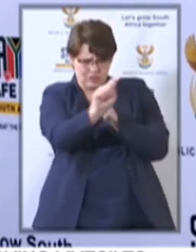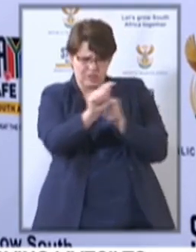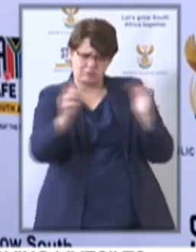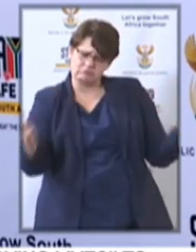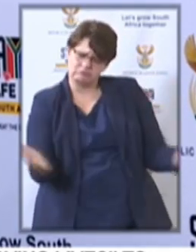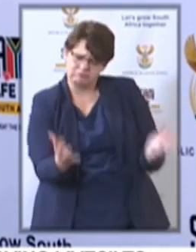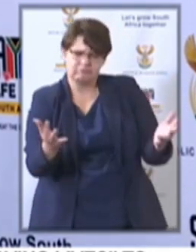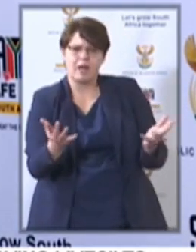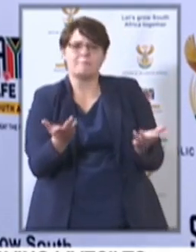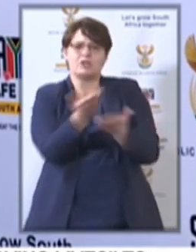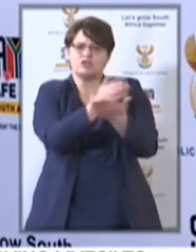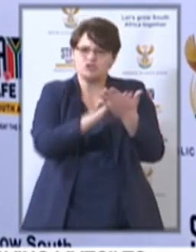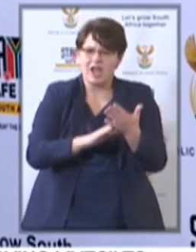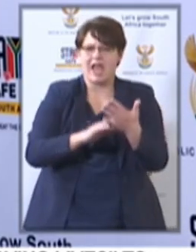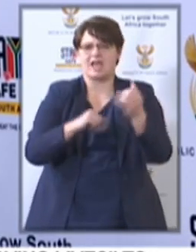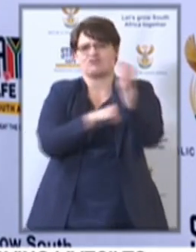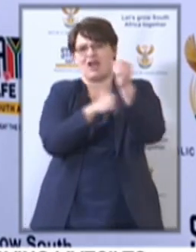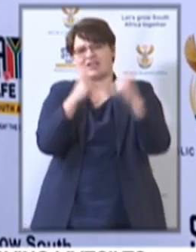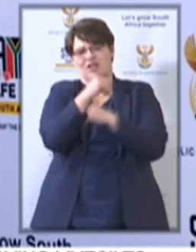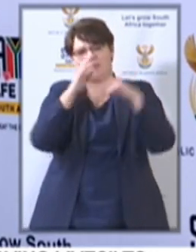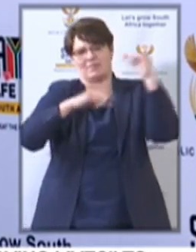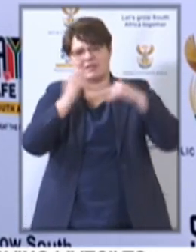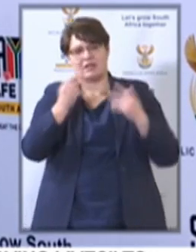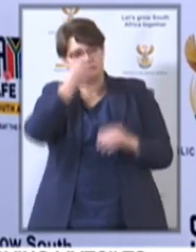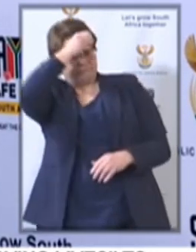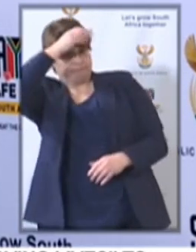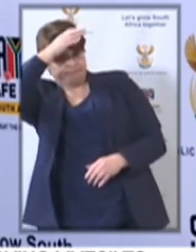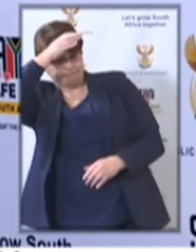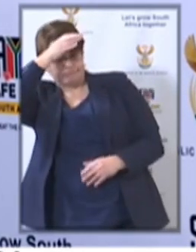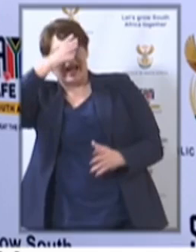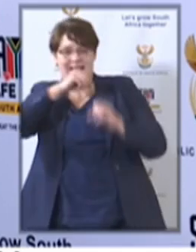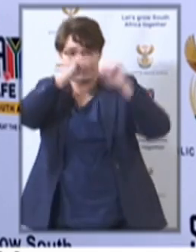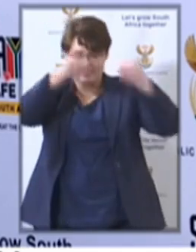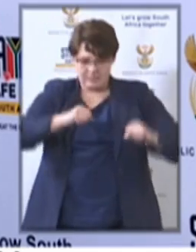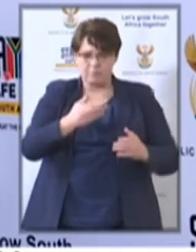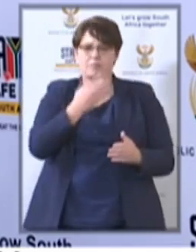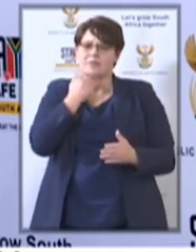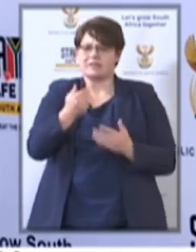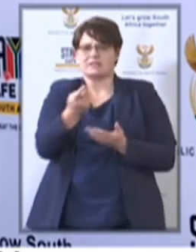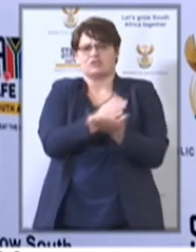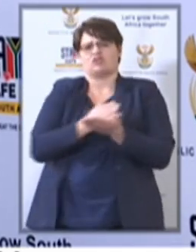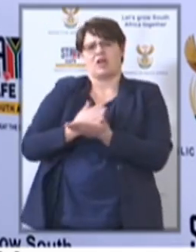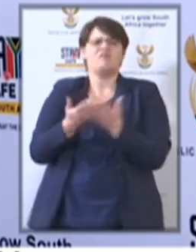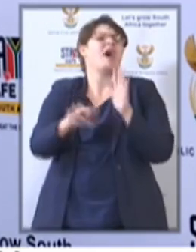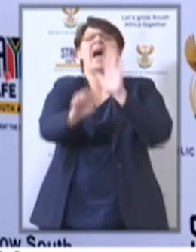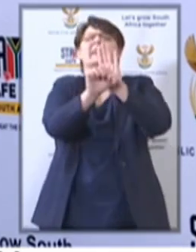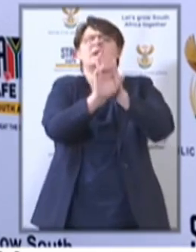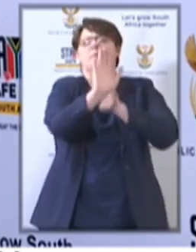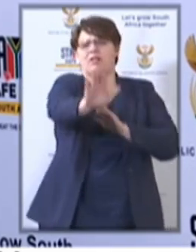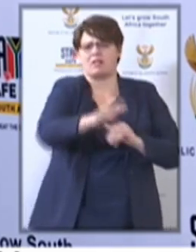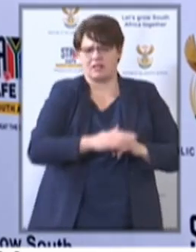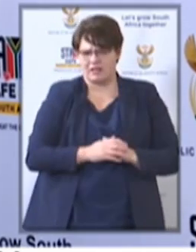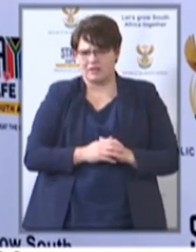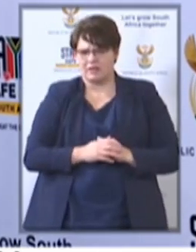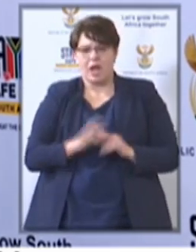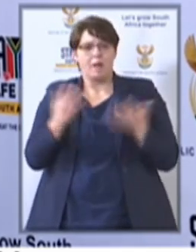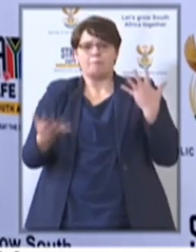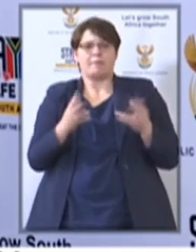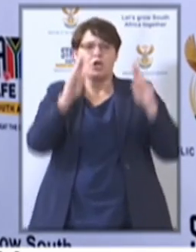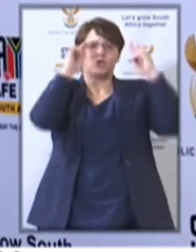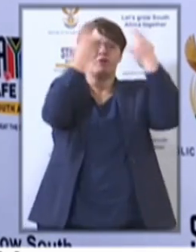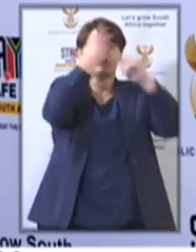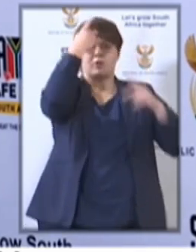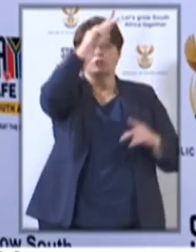to share infrastructure, expertise, and systems. For example, If there are University